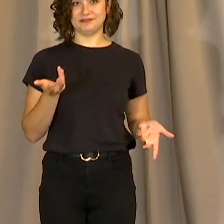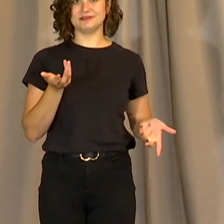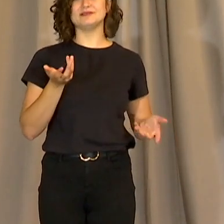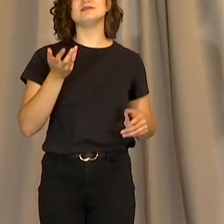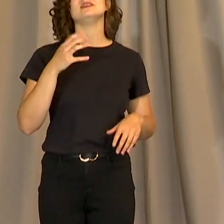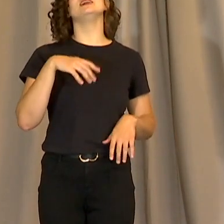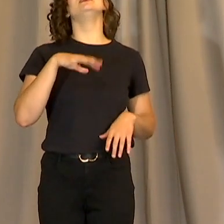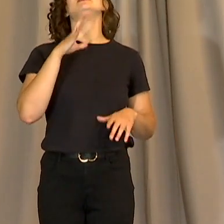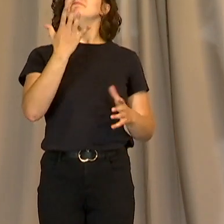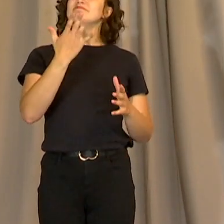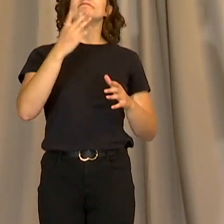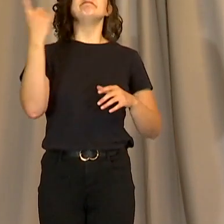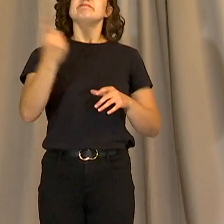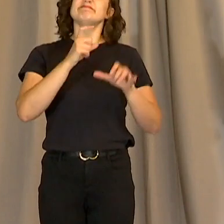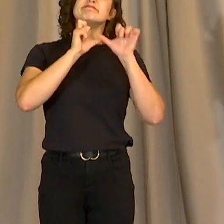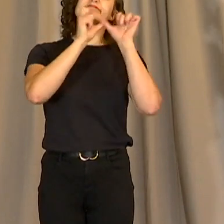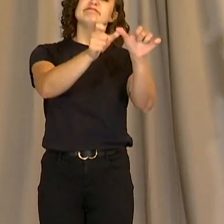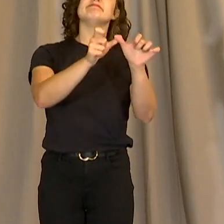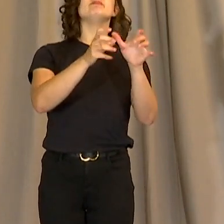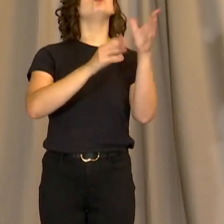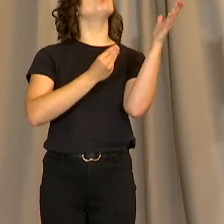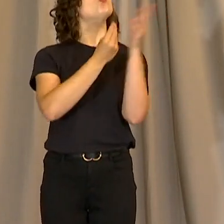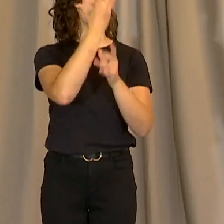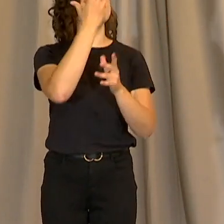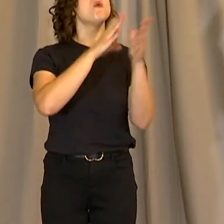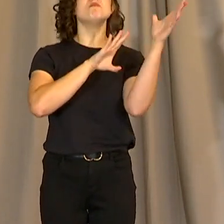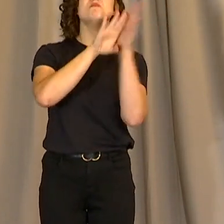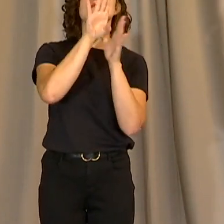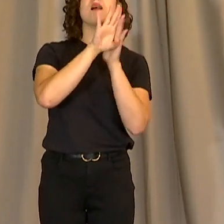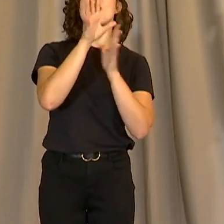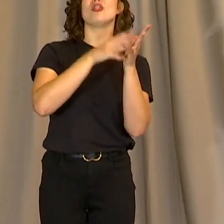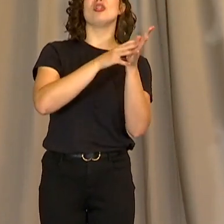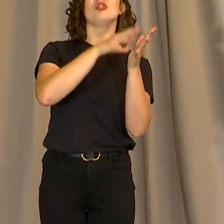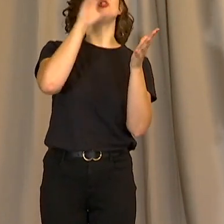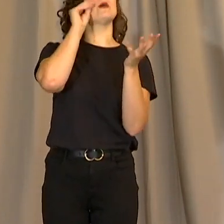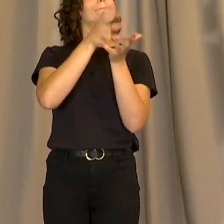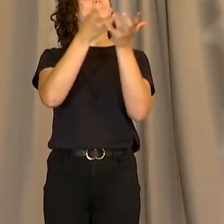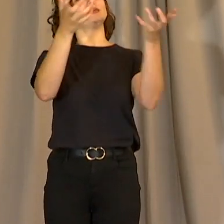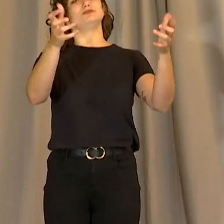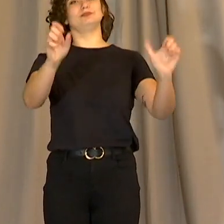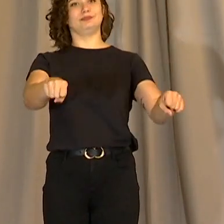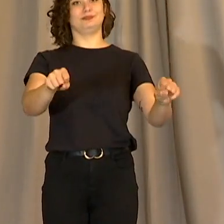grow and learn as much as we can.